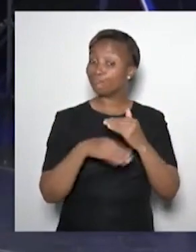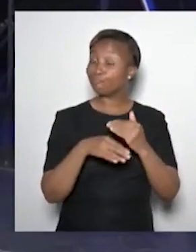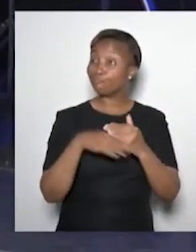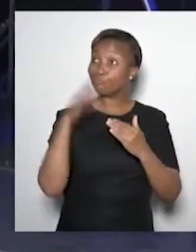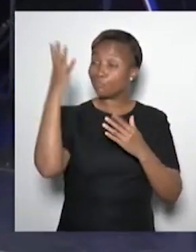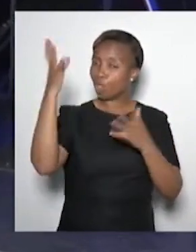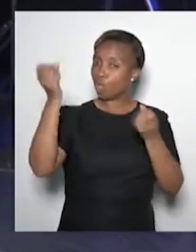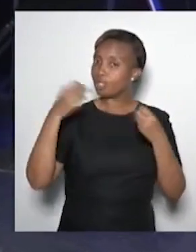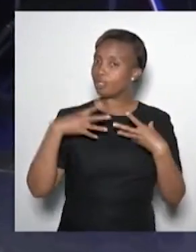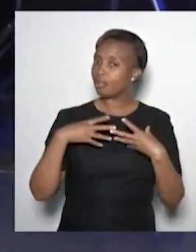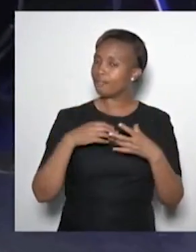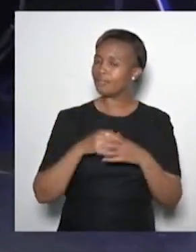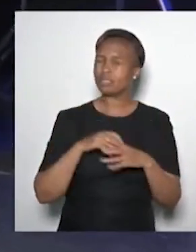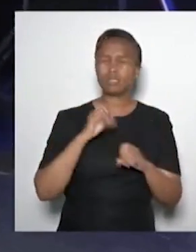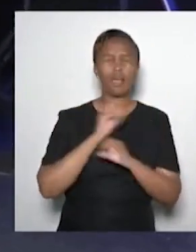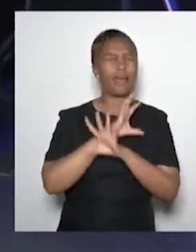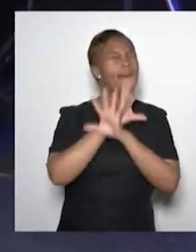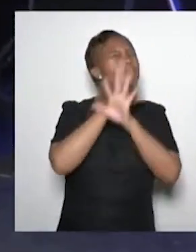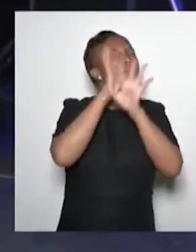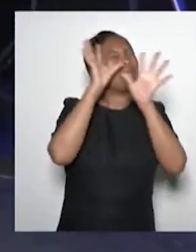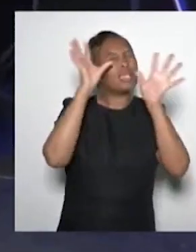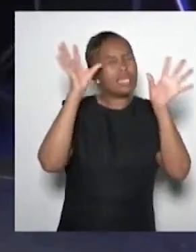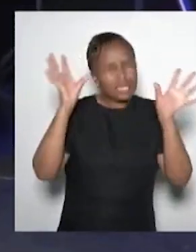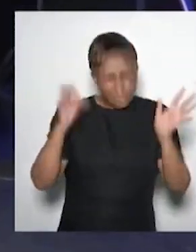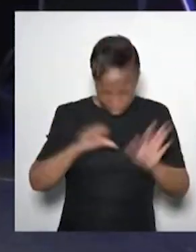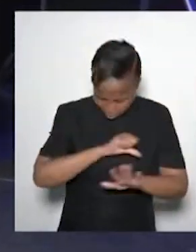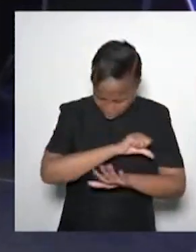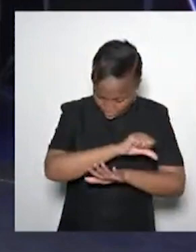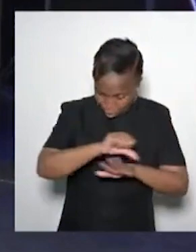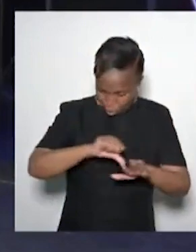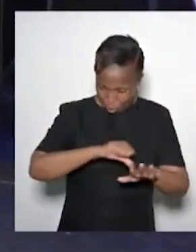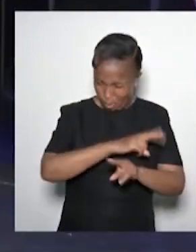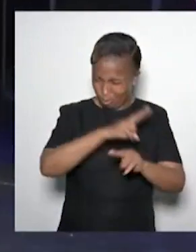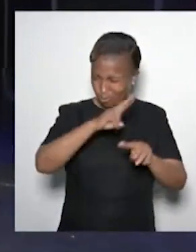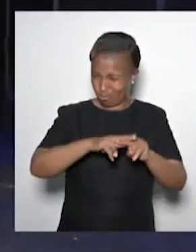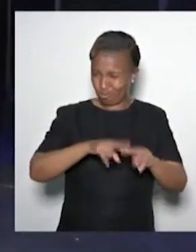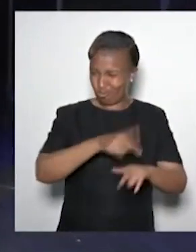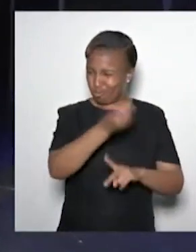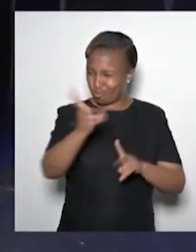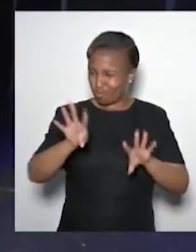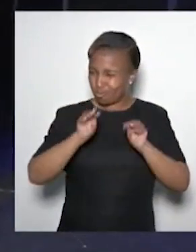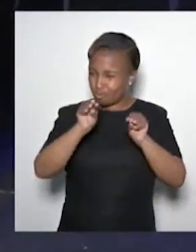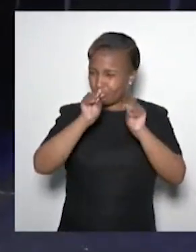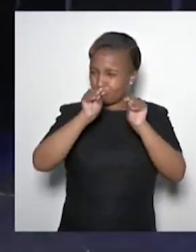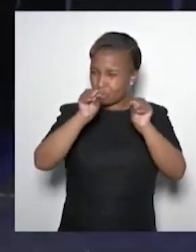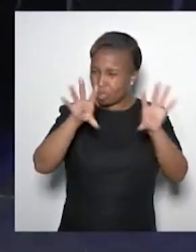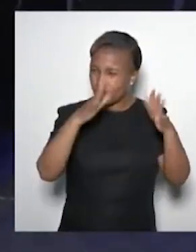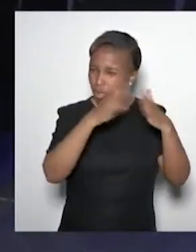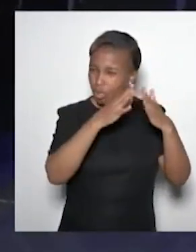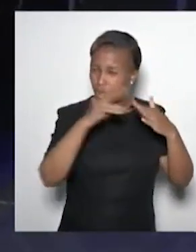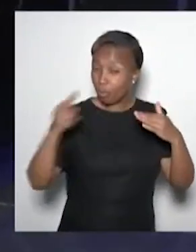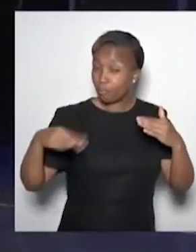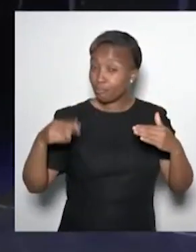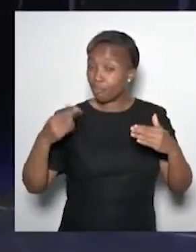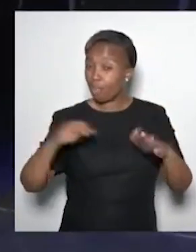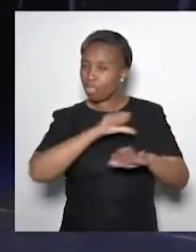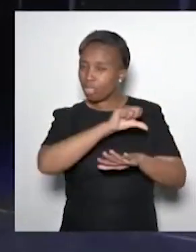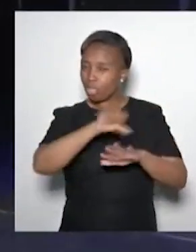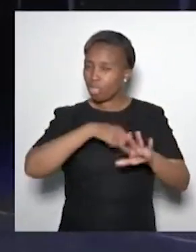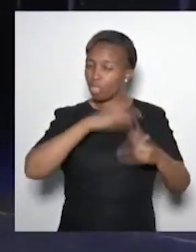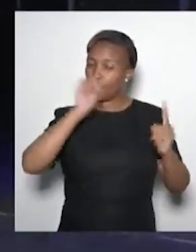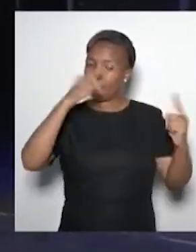given us an amazing anointing upon us. Amen. I've taught the church, Corey, we are always anointed for a